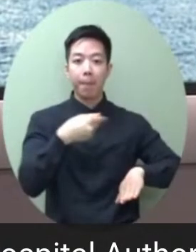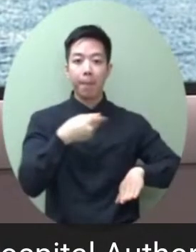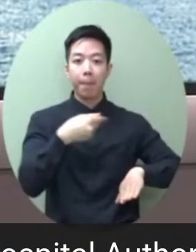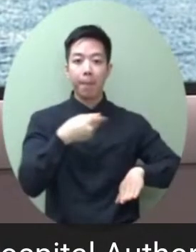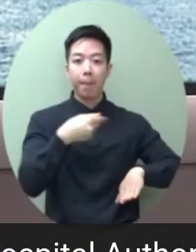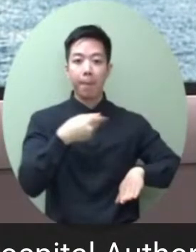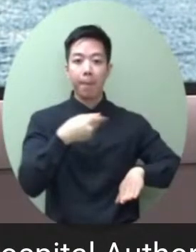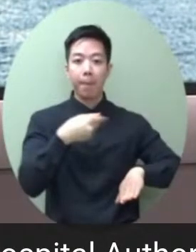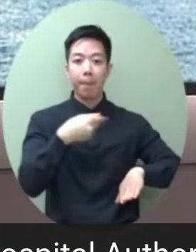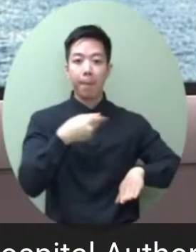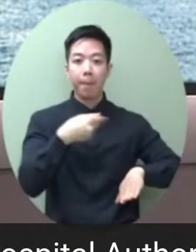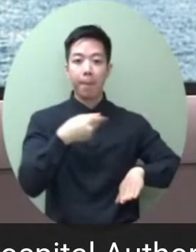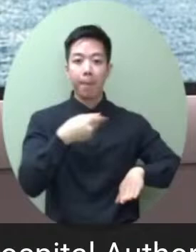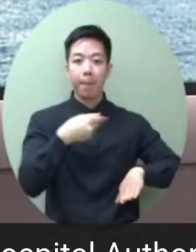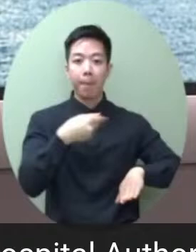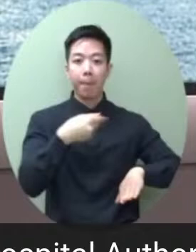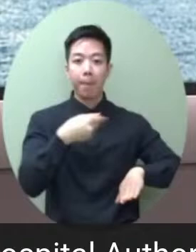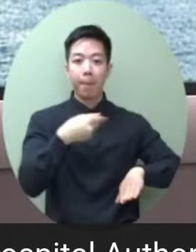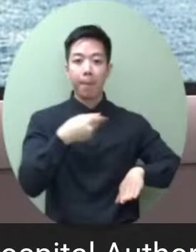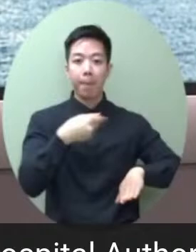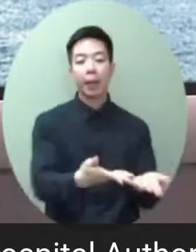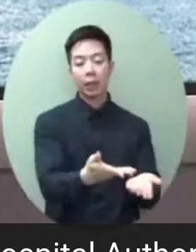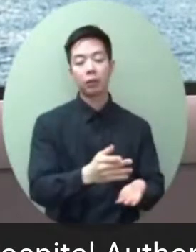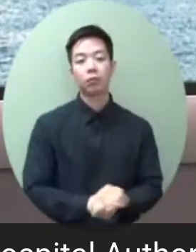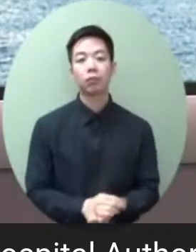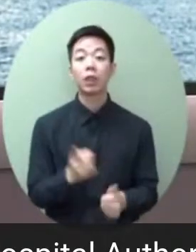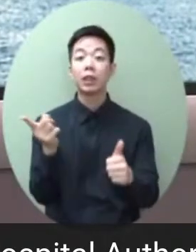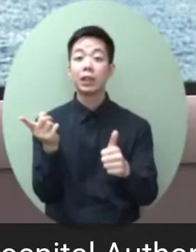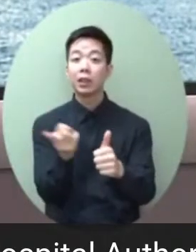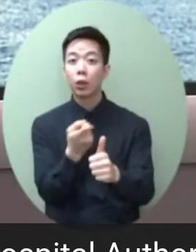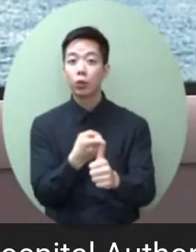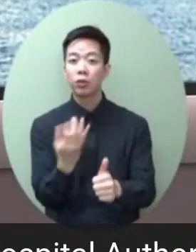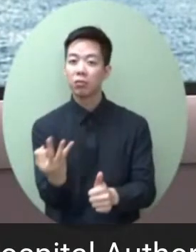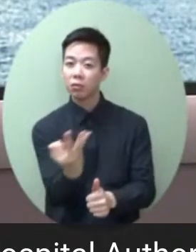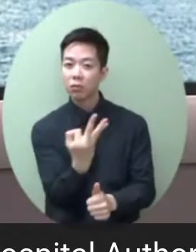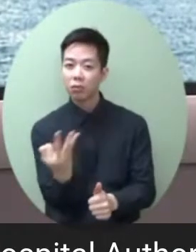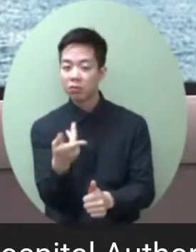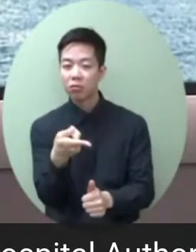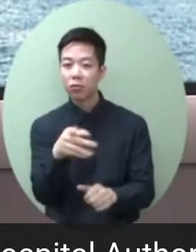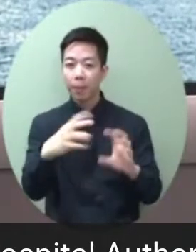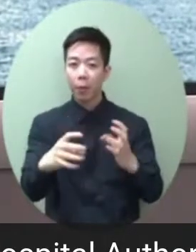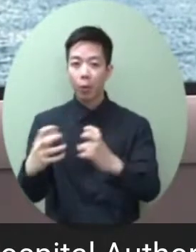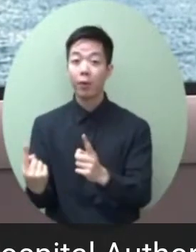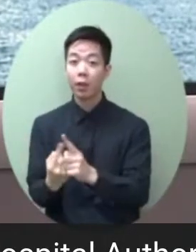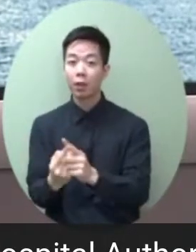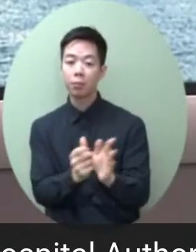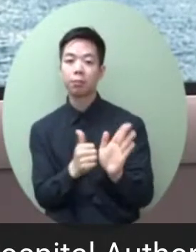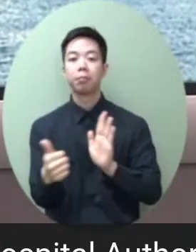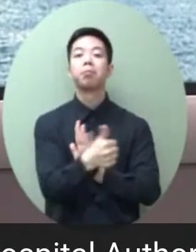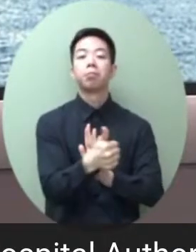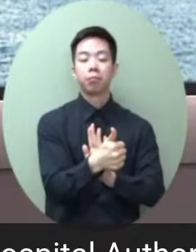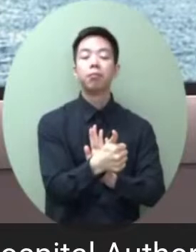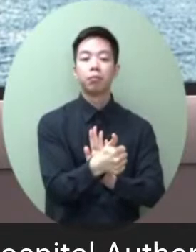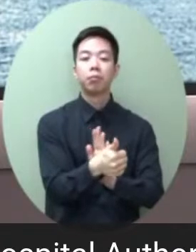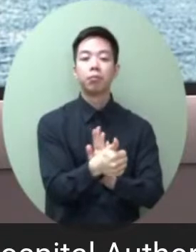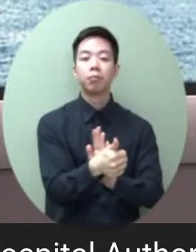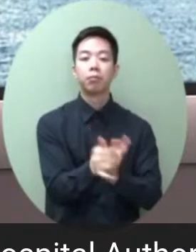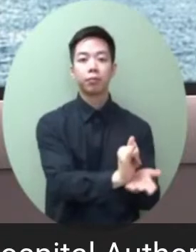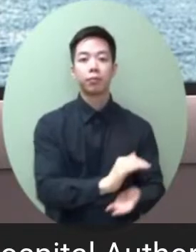cases, the elderly and the children. We'll accord priority to these classes of patients to be